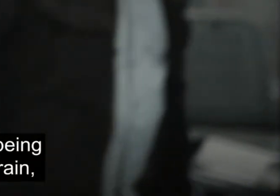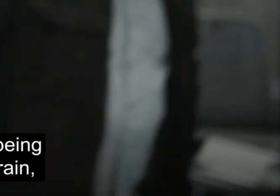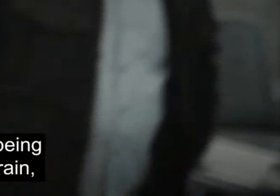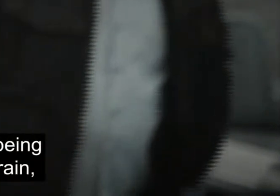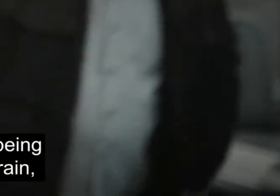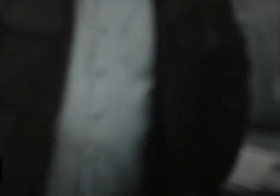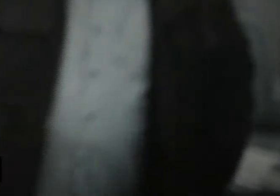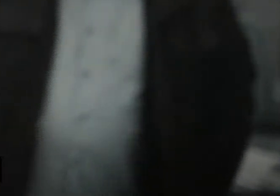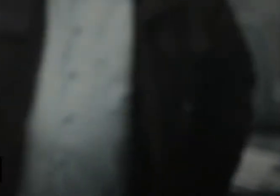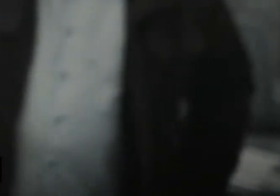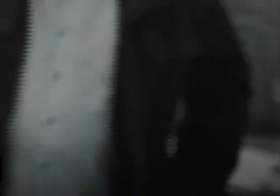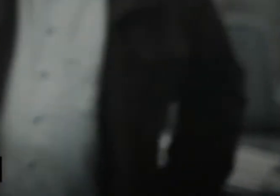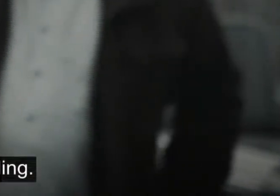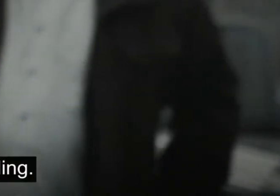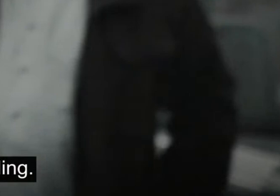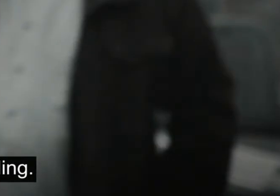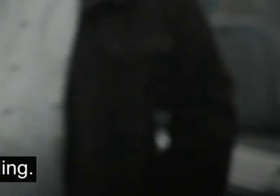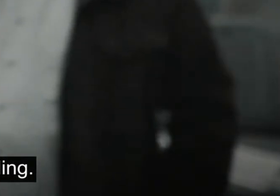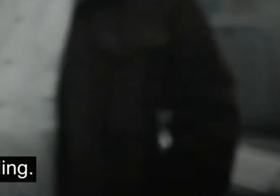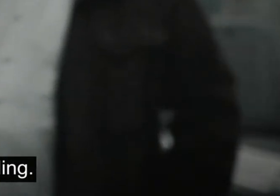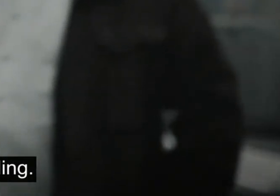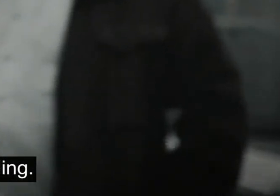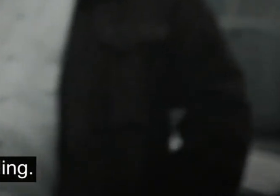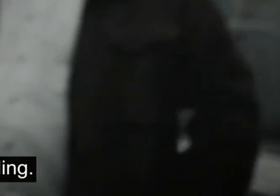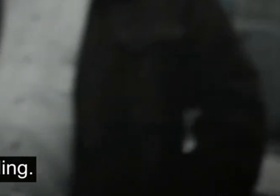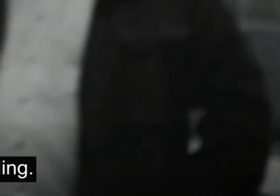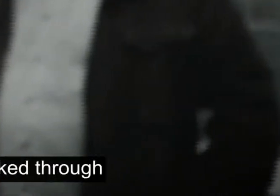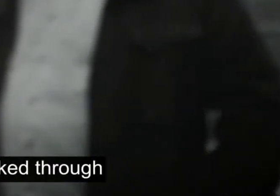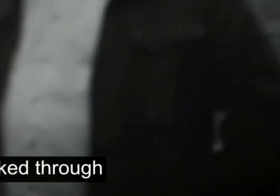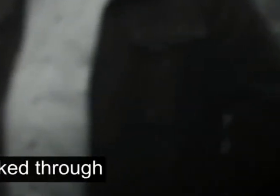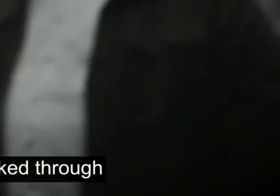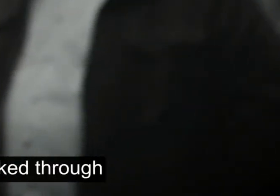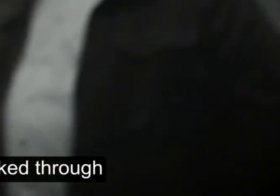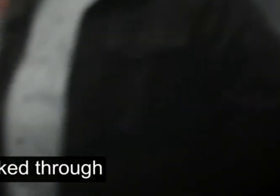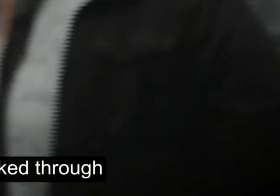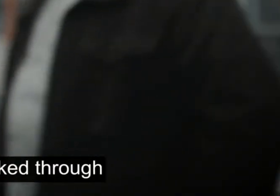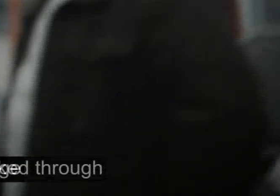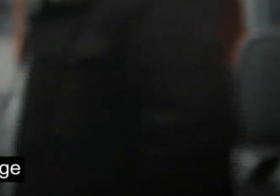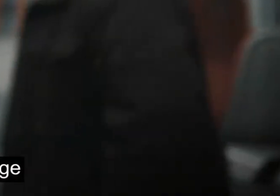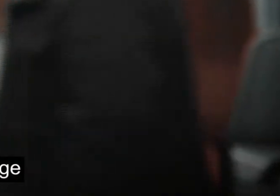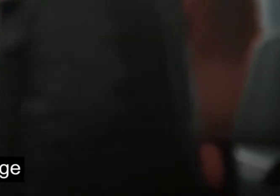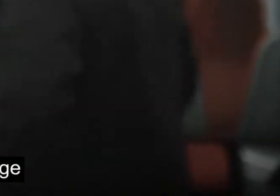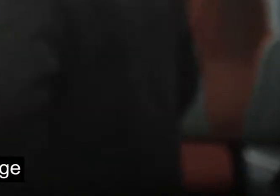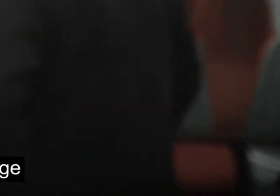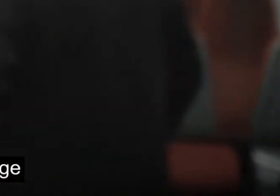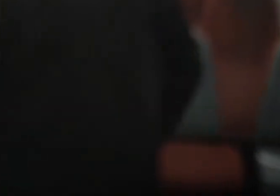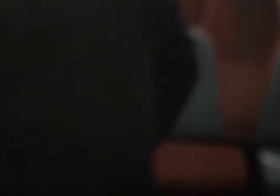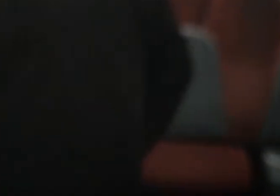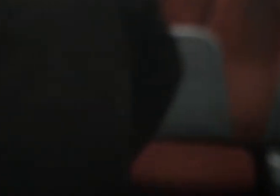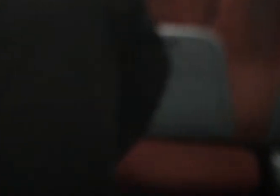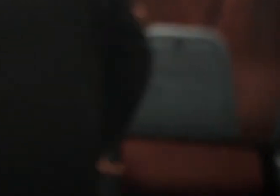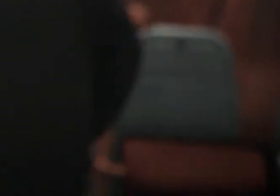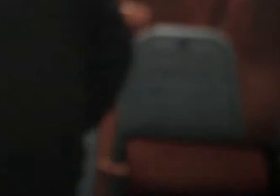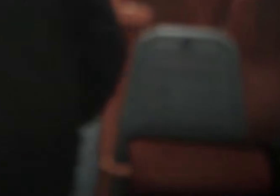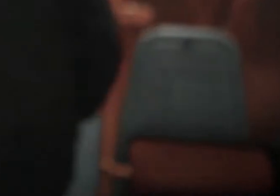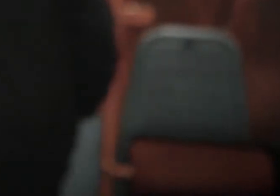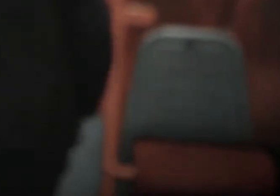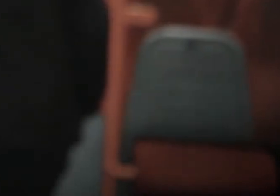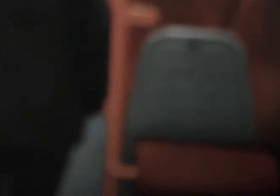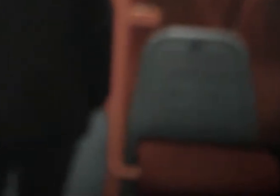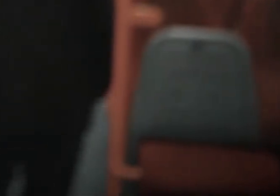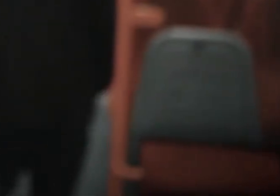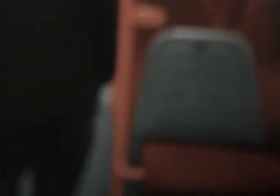and him on the train, staring daggers. My heart was pounding. Then he turned and walked through into the next carriage and was